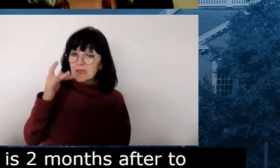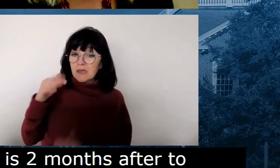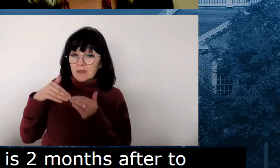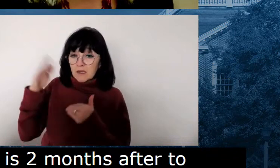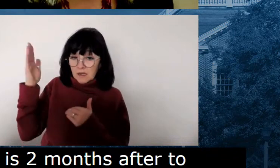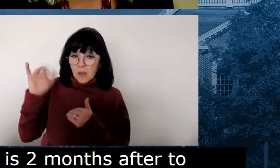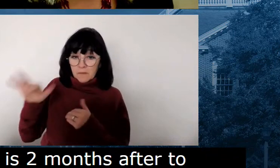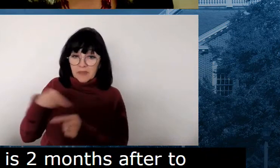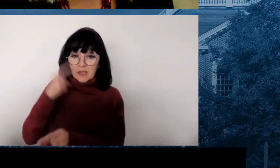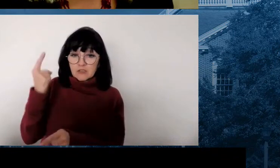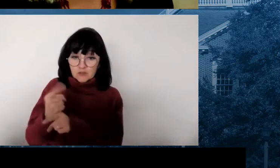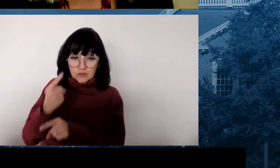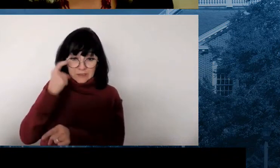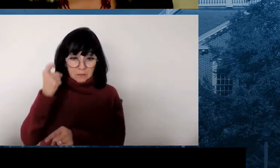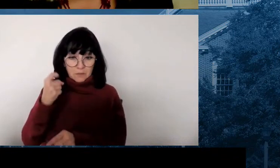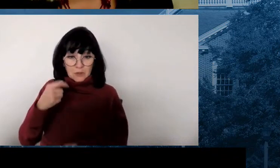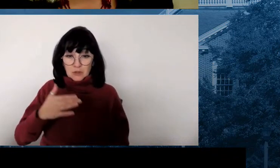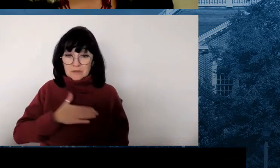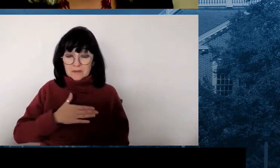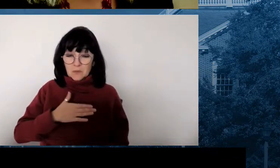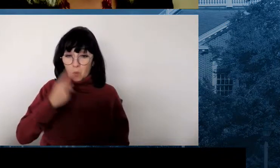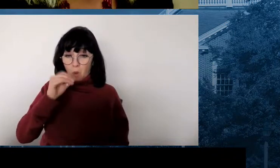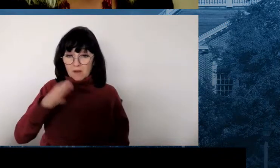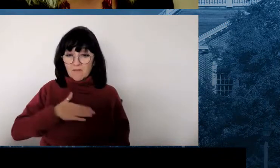kids got it as soon as he turned 18.